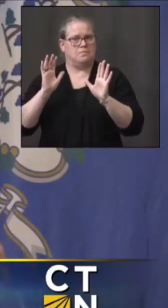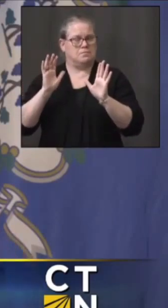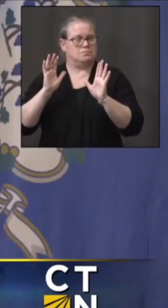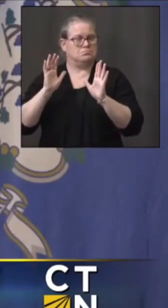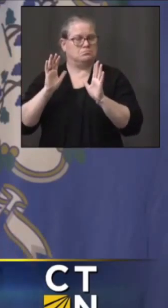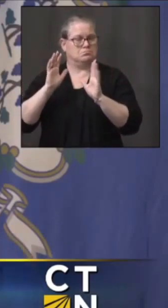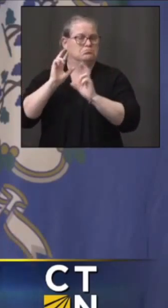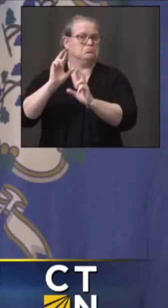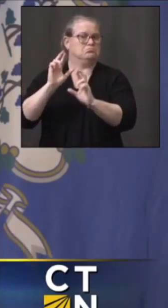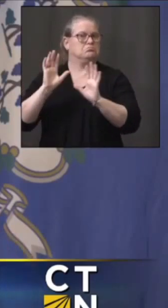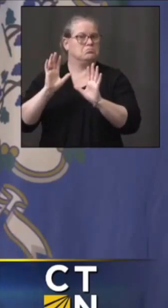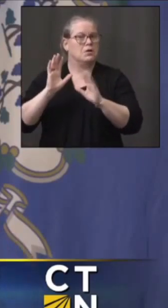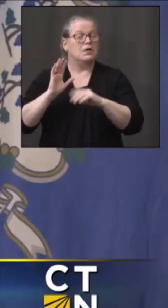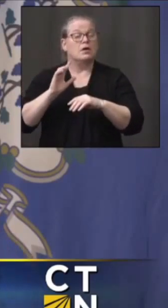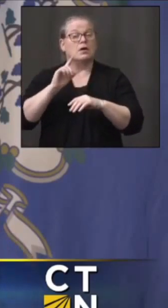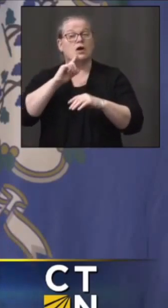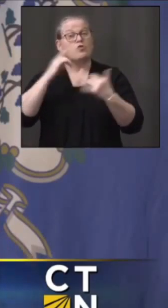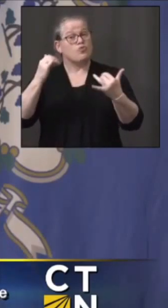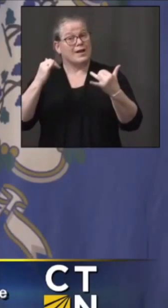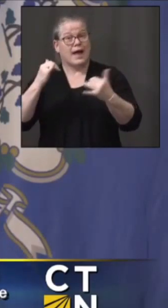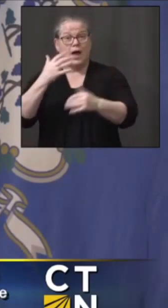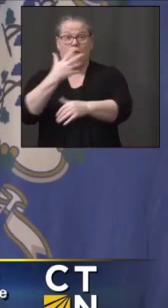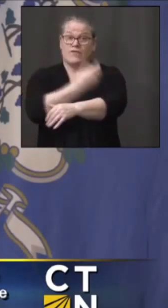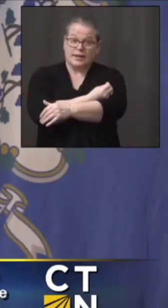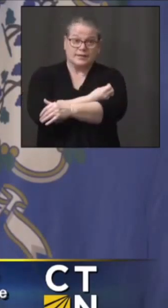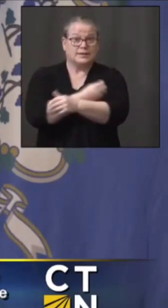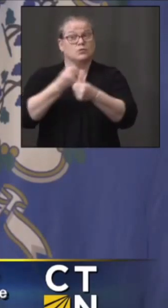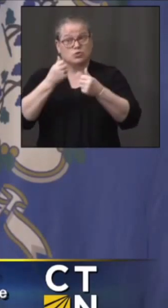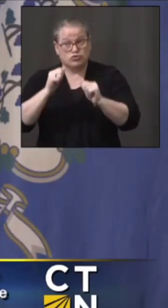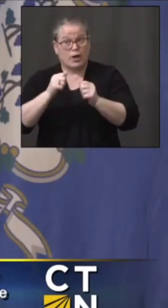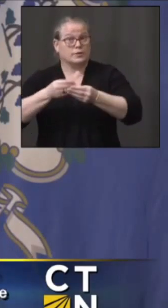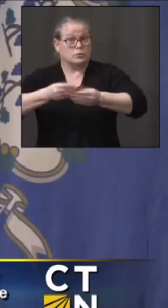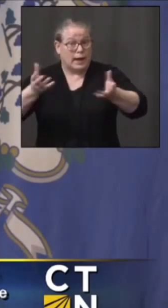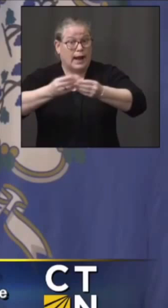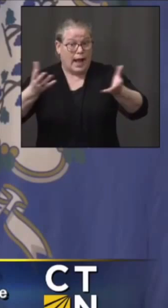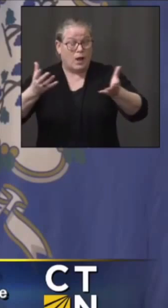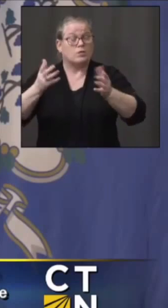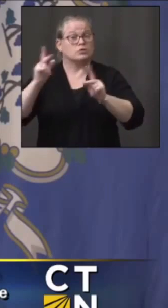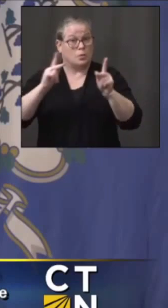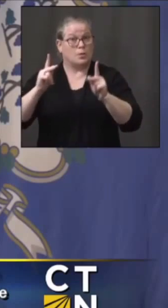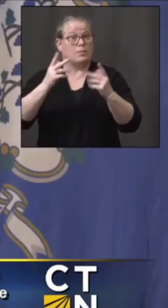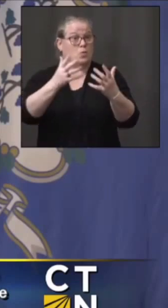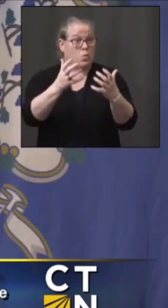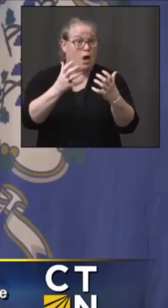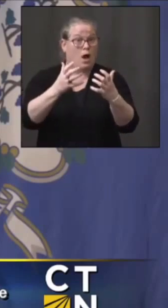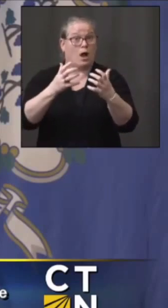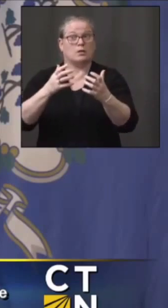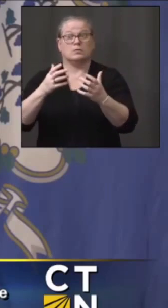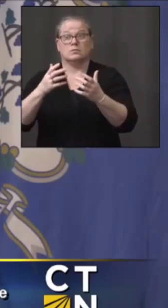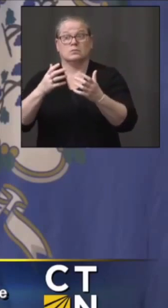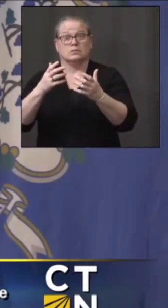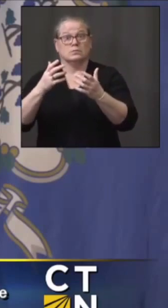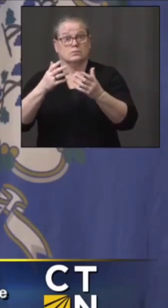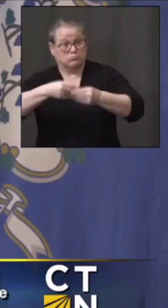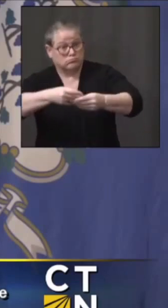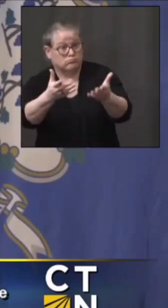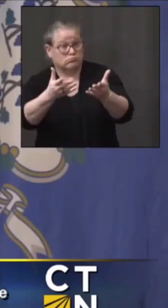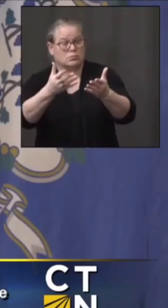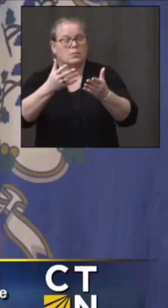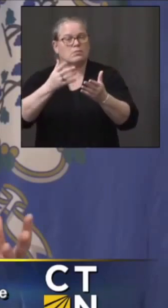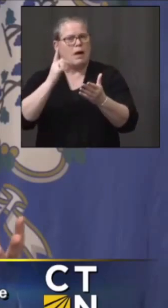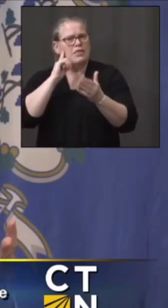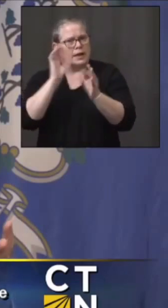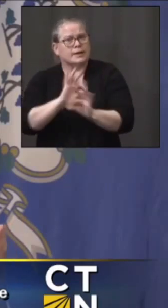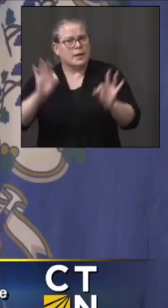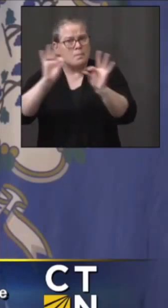get vaccines out, so there'll be a supply and demand issue. I think it's very important that people get vaccinated there. I think about